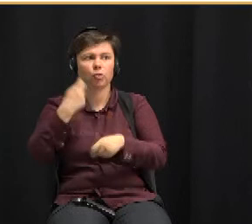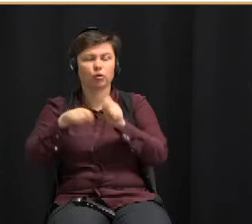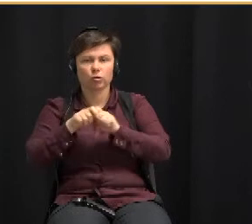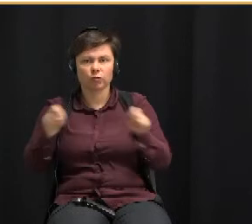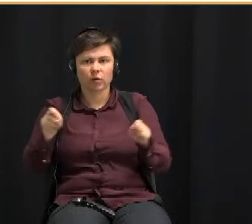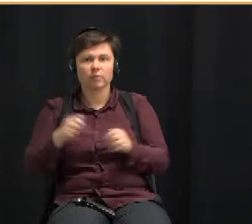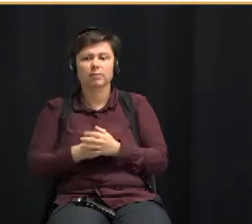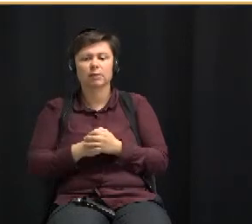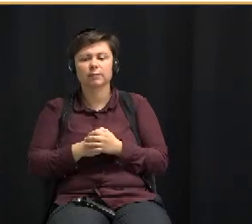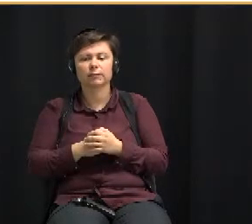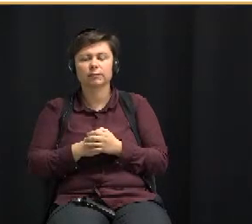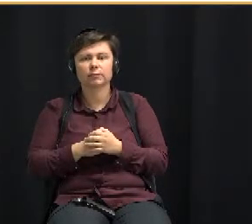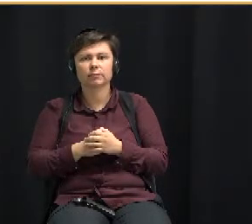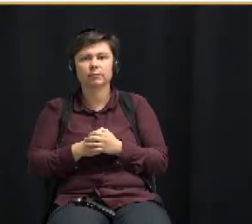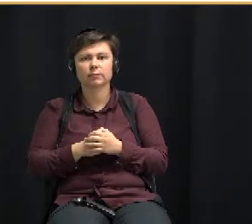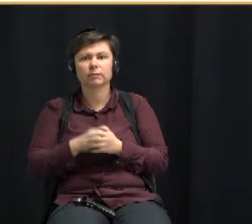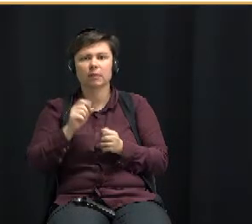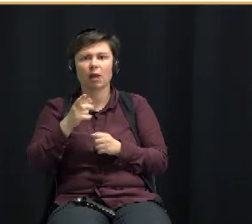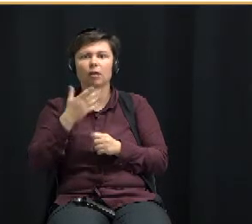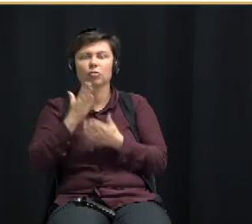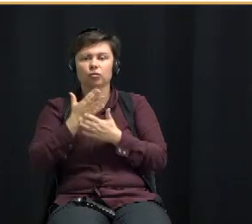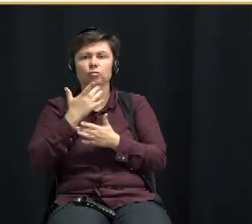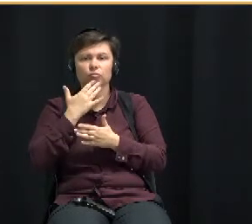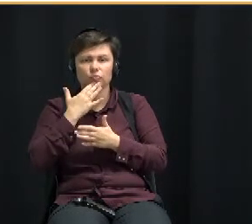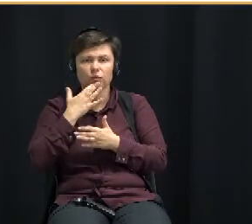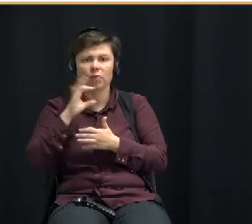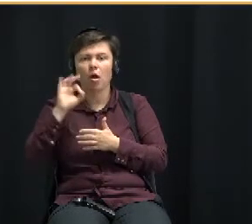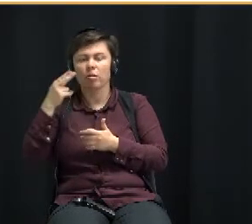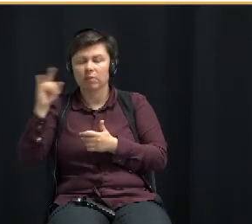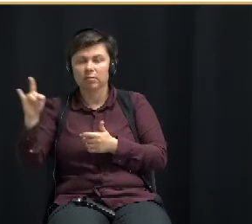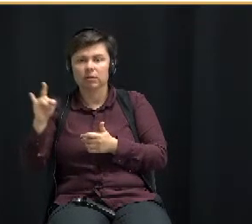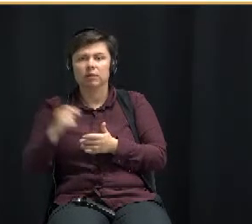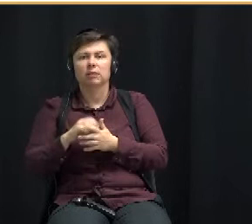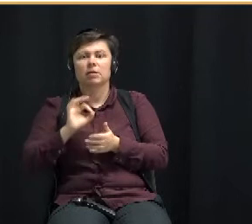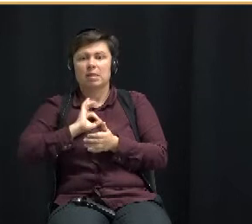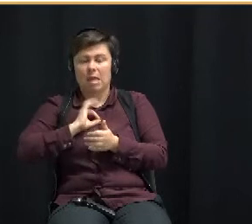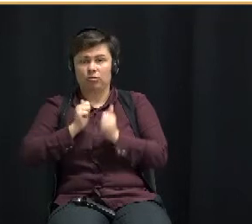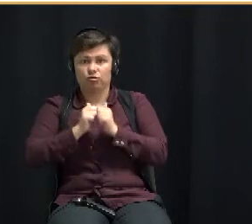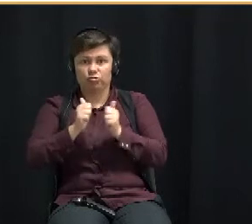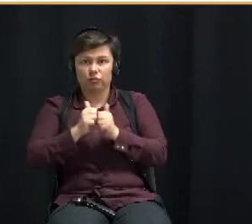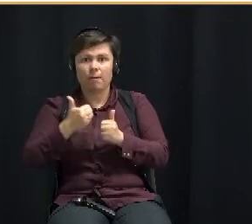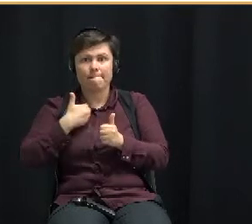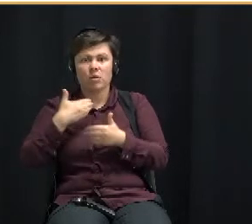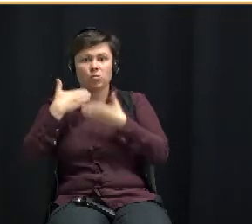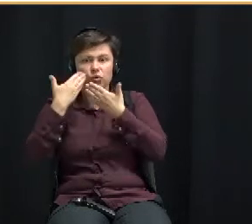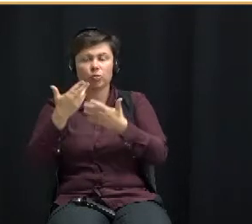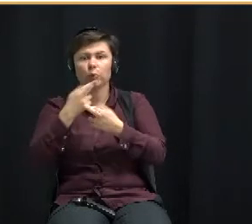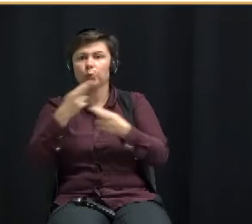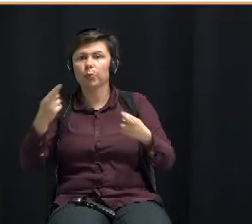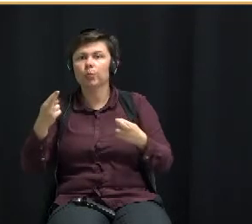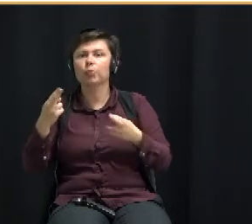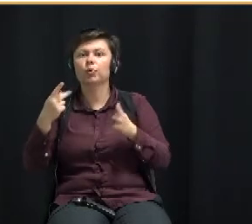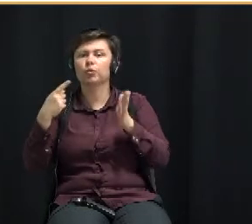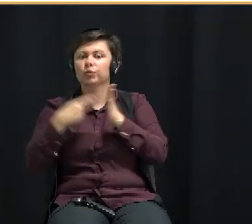As Oni said, we were supposed to give some guidelines in different